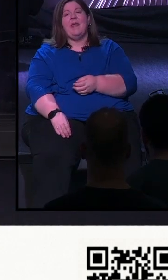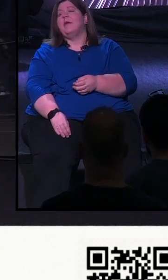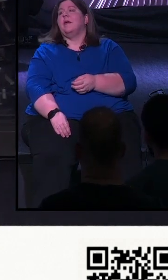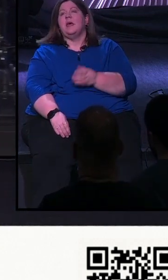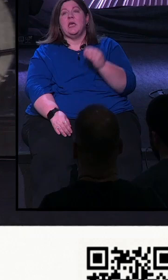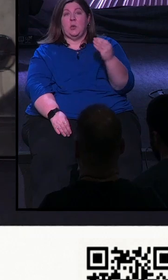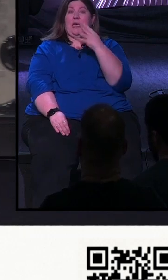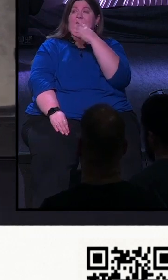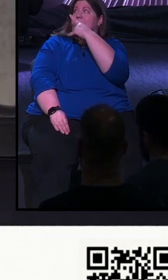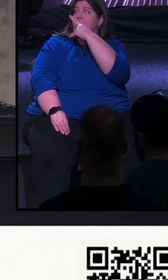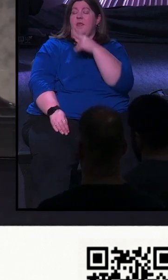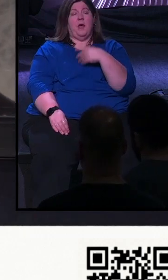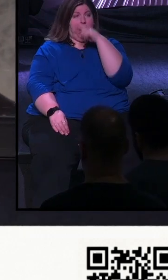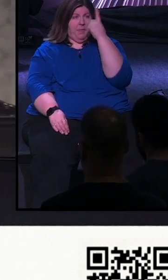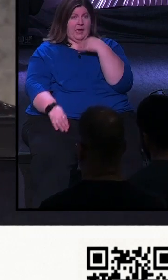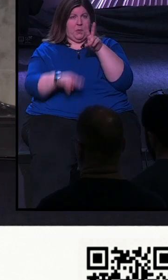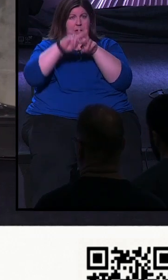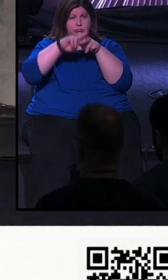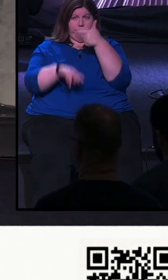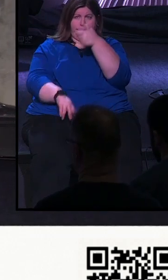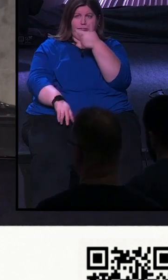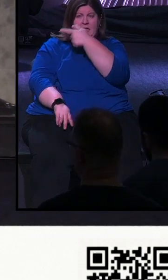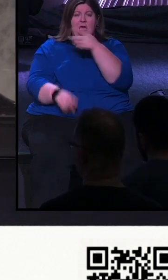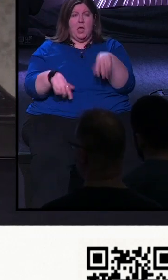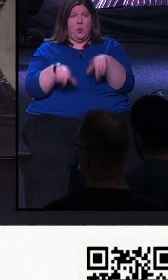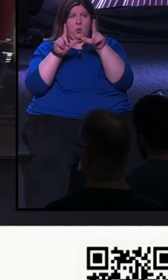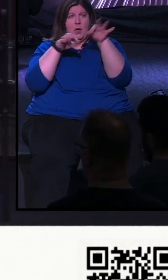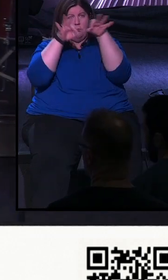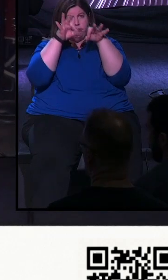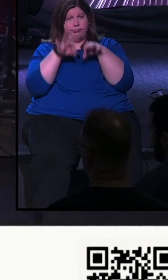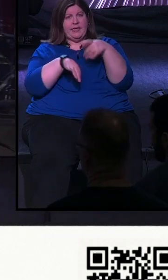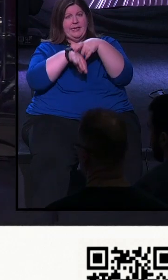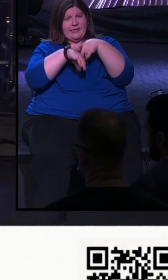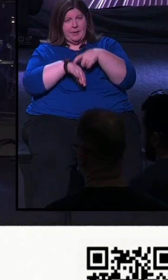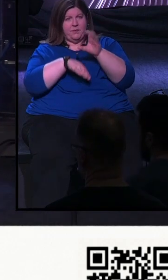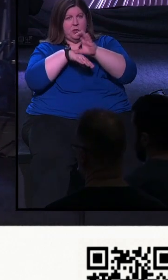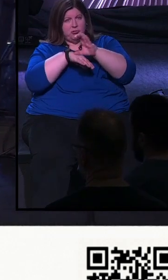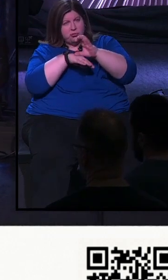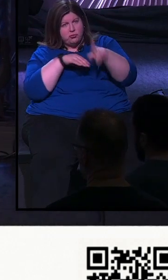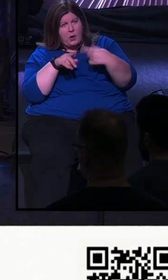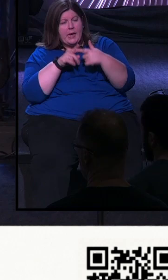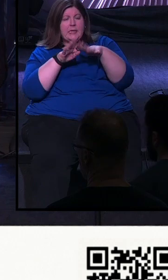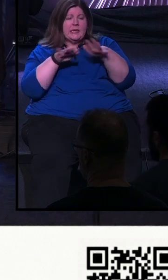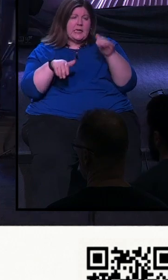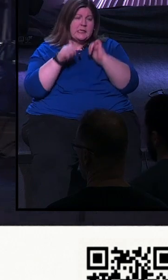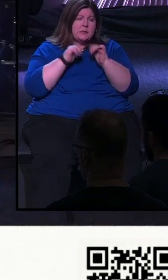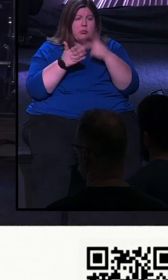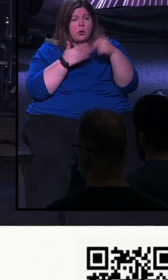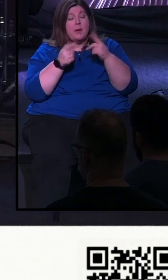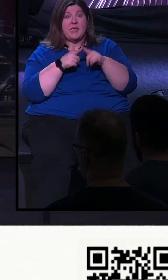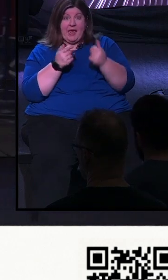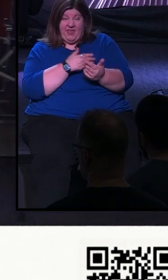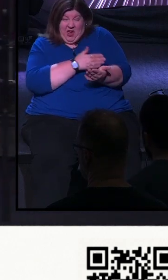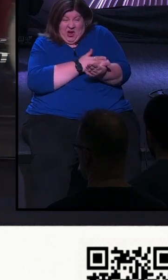on the screen and it'll give you all of the information that you need to know. It'll talk about service times, children's programming, and even a little bit of breakfast at the early service, so